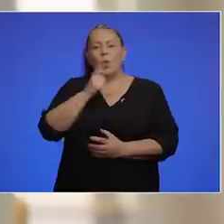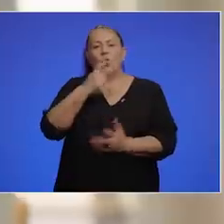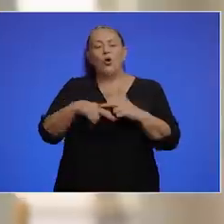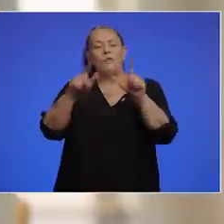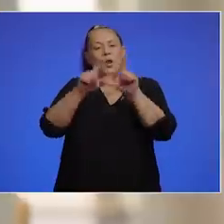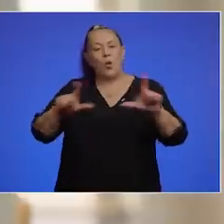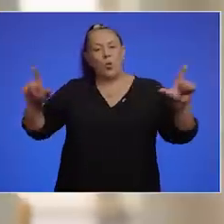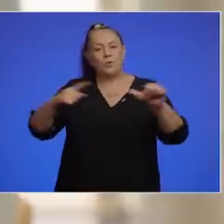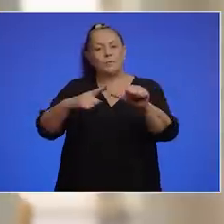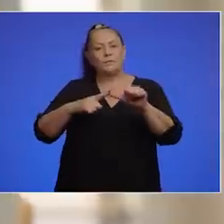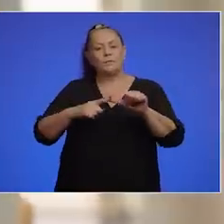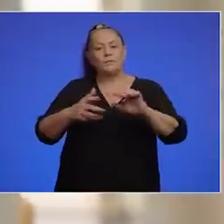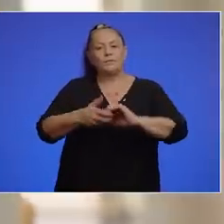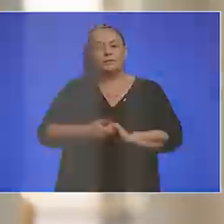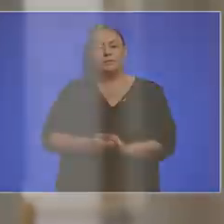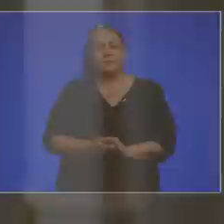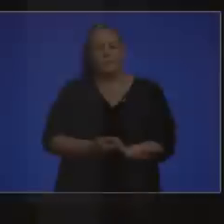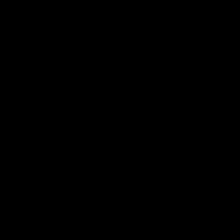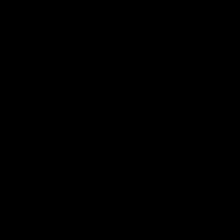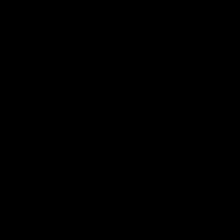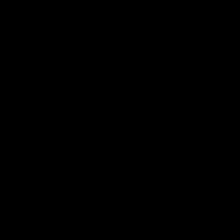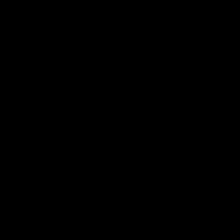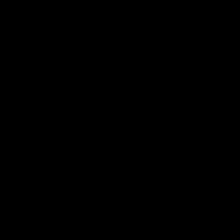The word of the Lord. Thanks be to God.